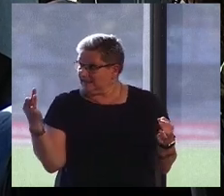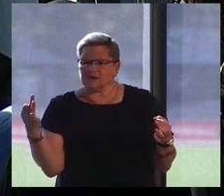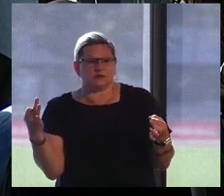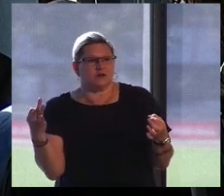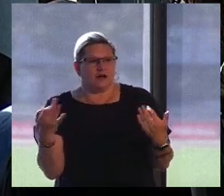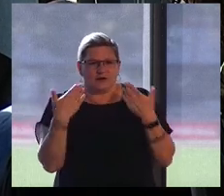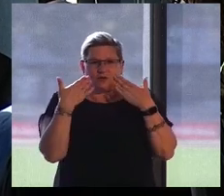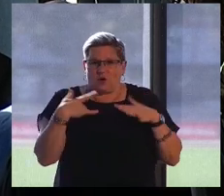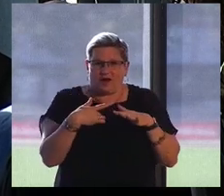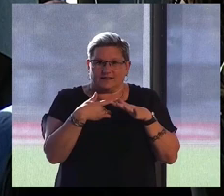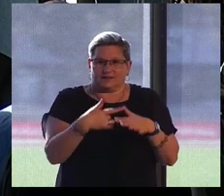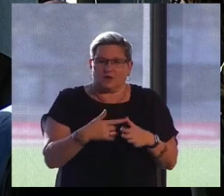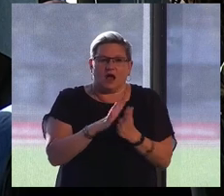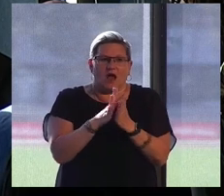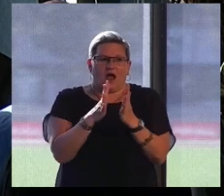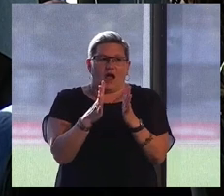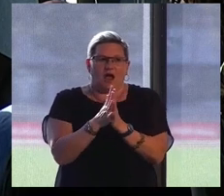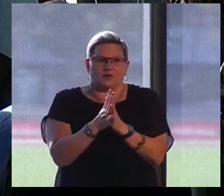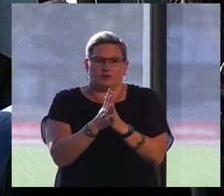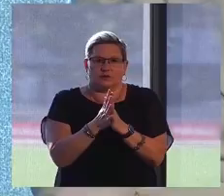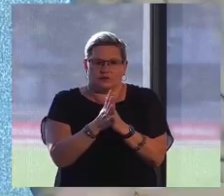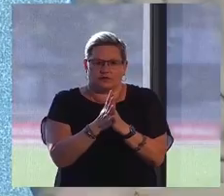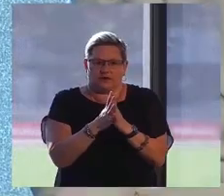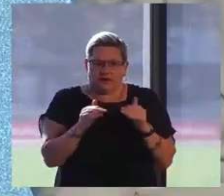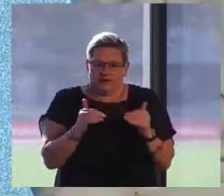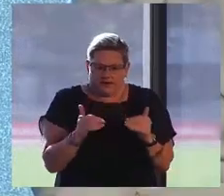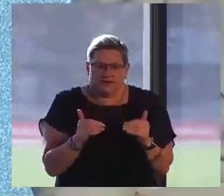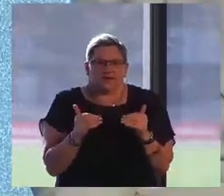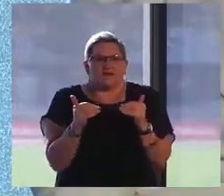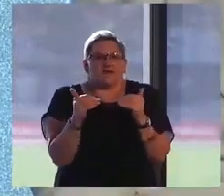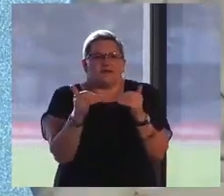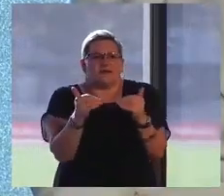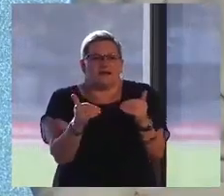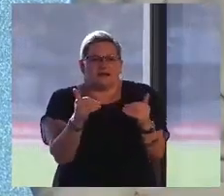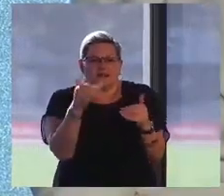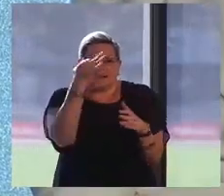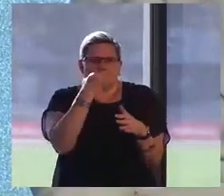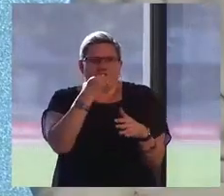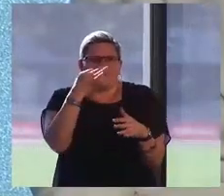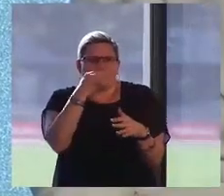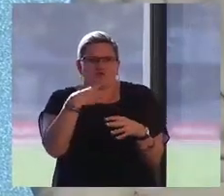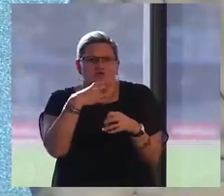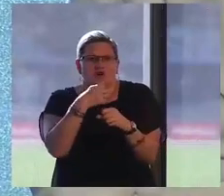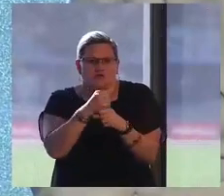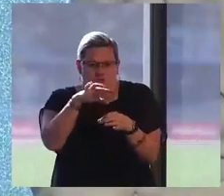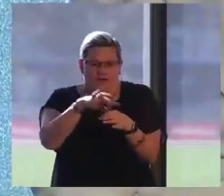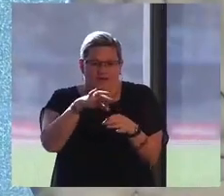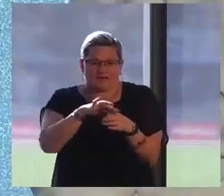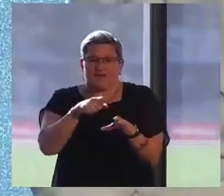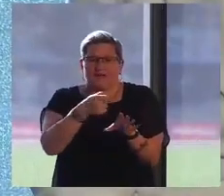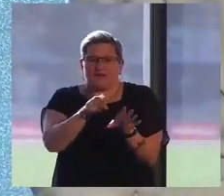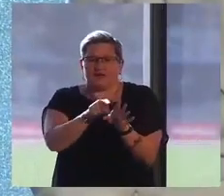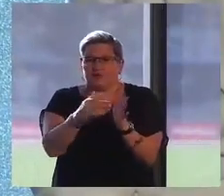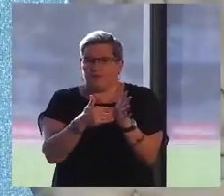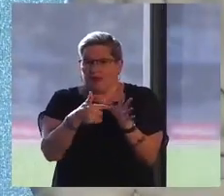is how do we make the next federal election, which is in May next year, around then, how